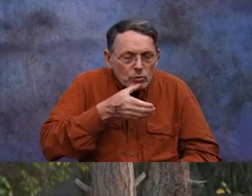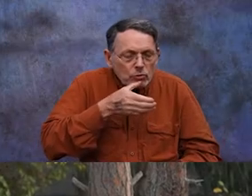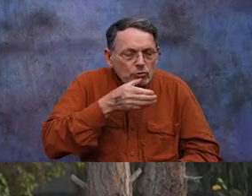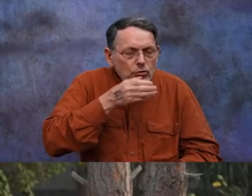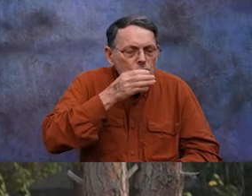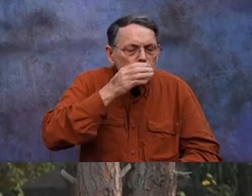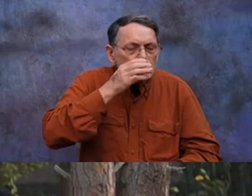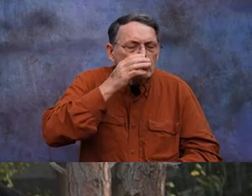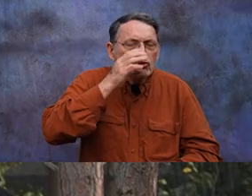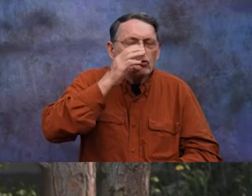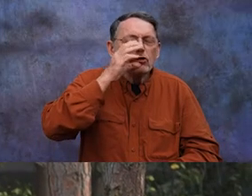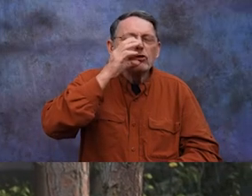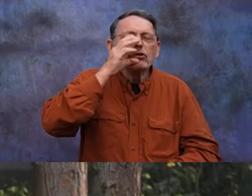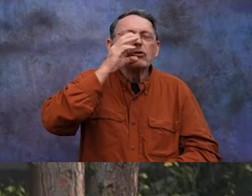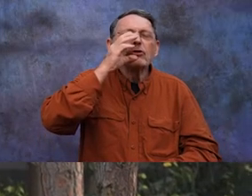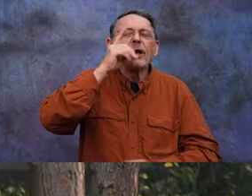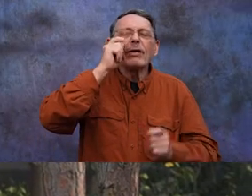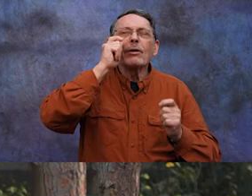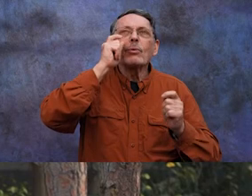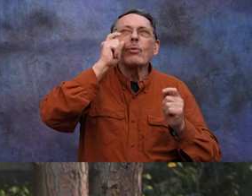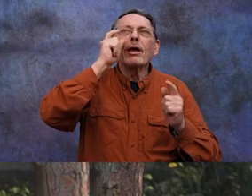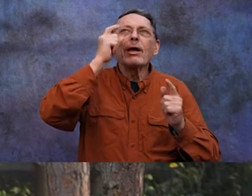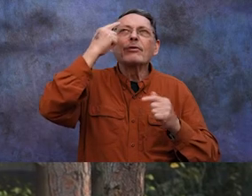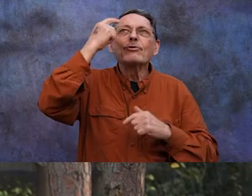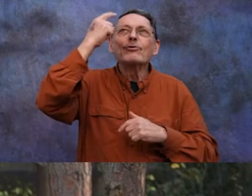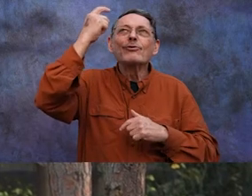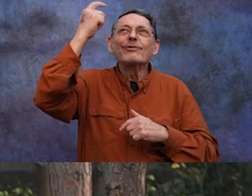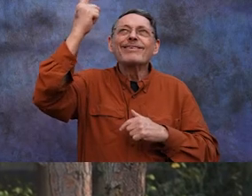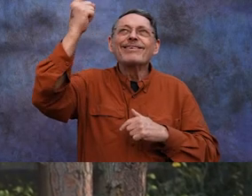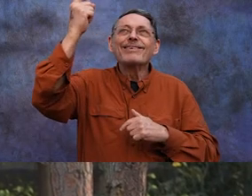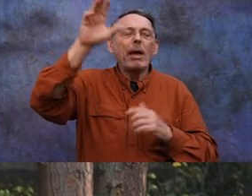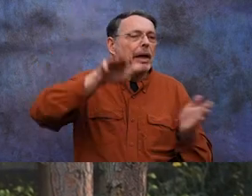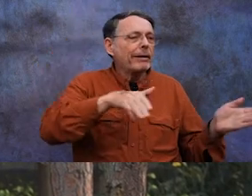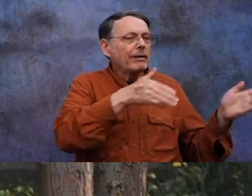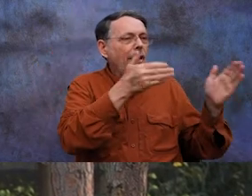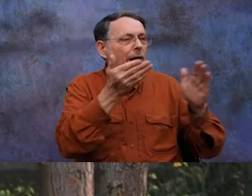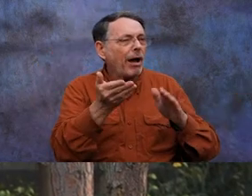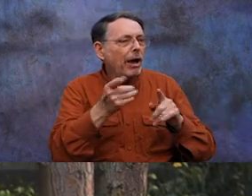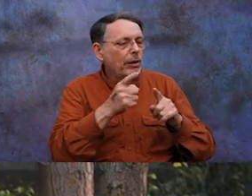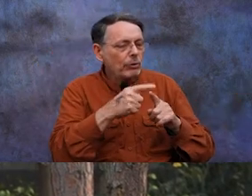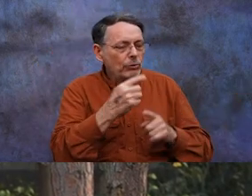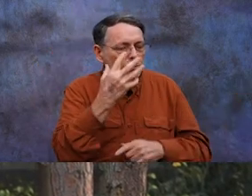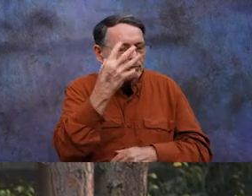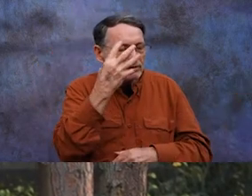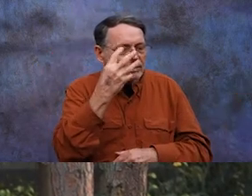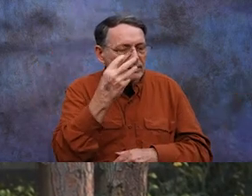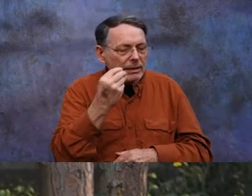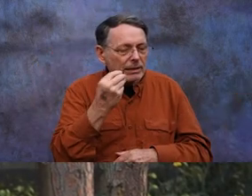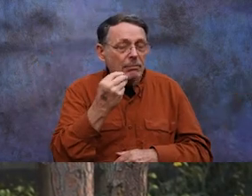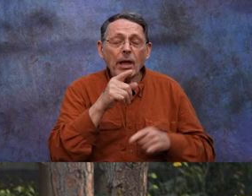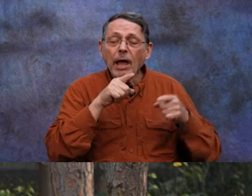and wake to dream and die to sleep, and